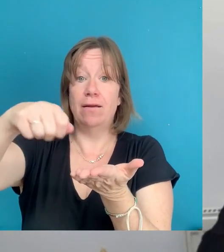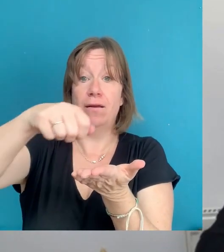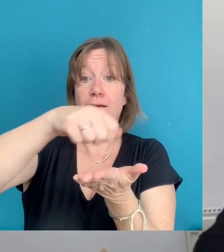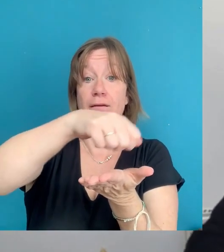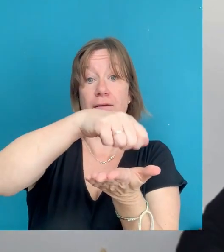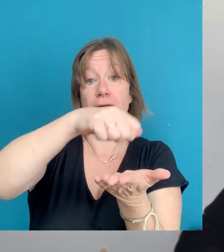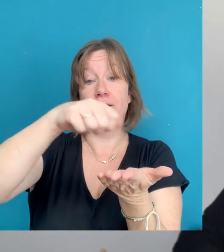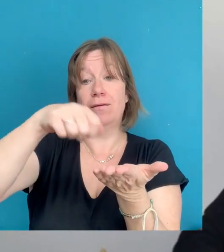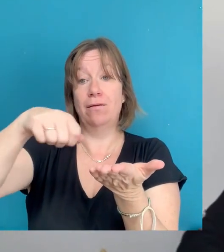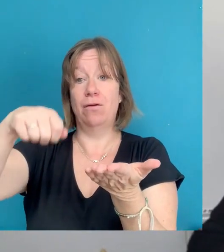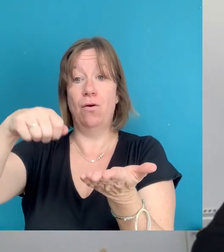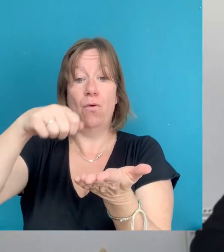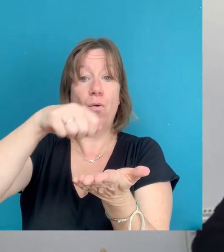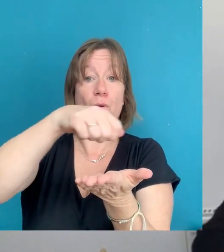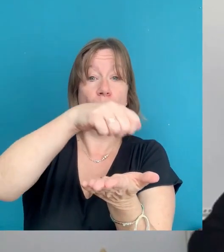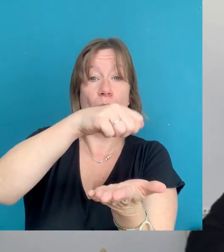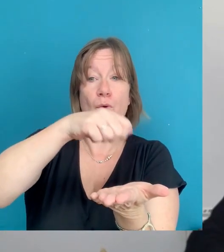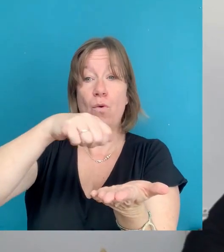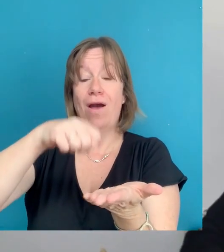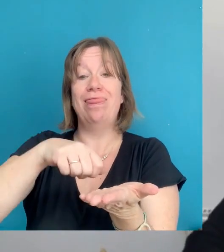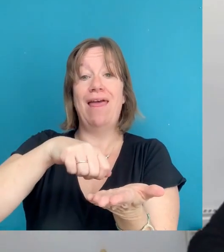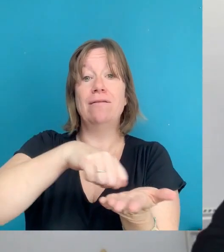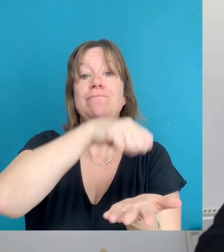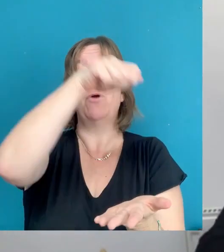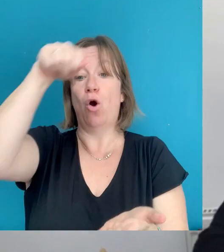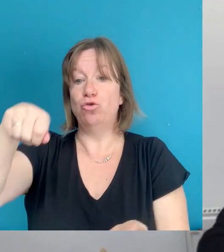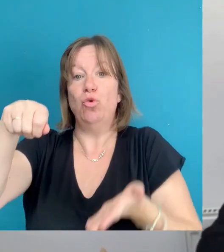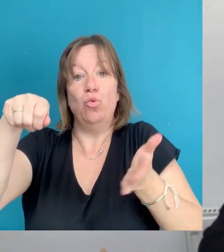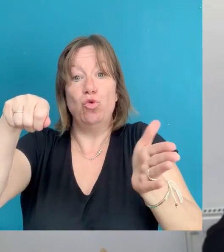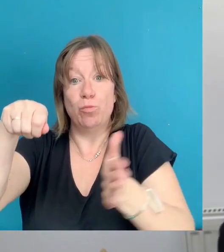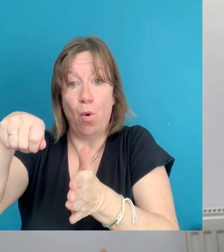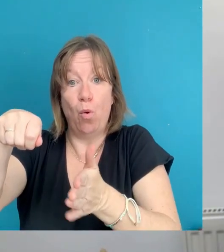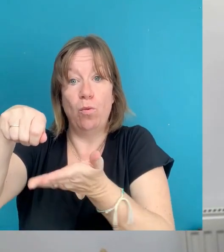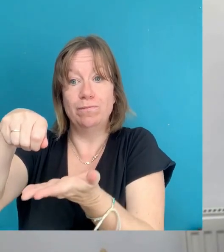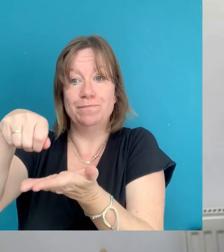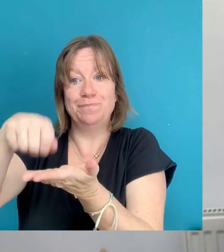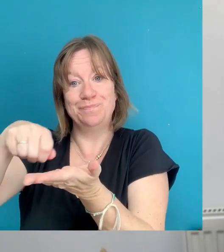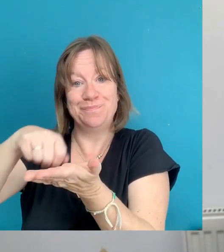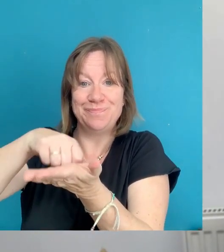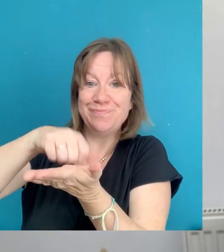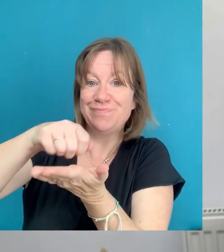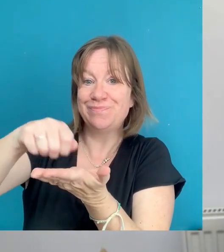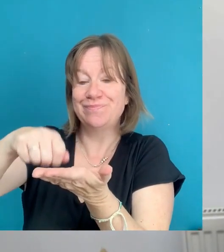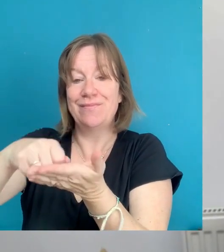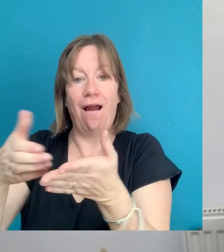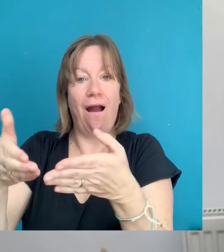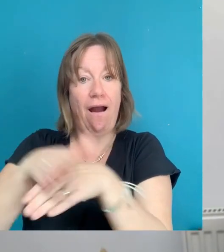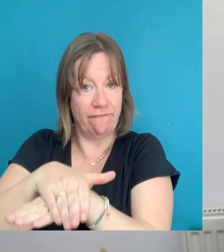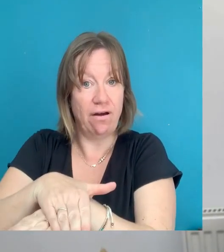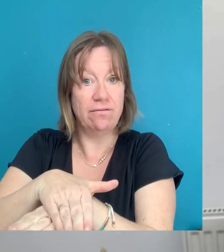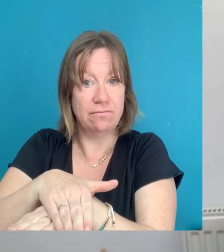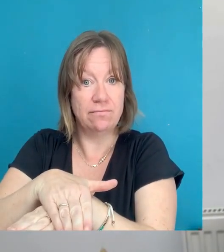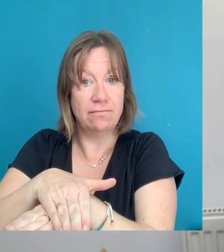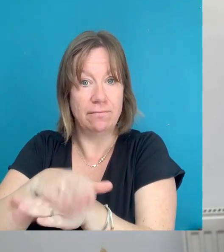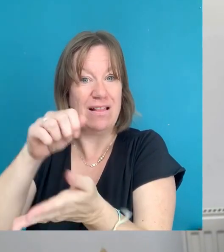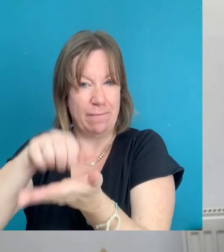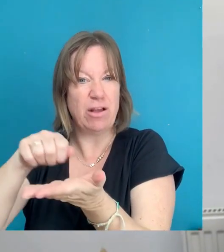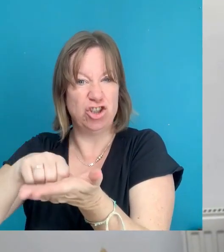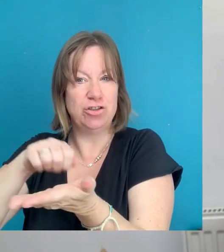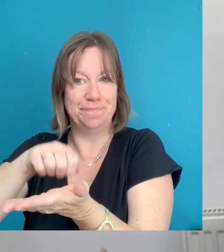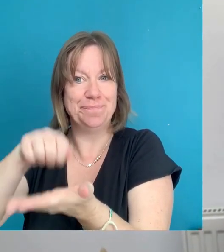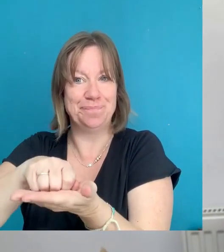it out like this. So all I'm doing is dabbing it across, and then you go over it here and you